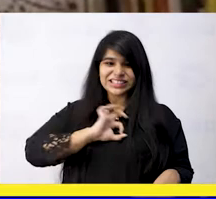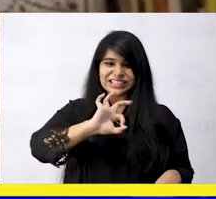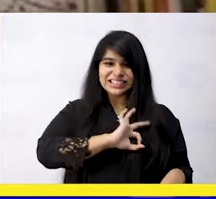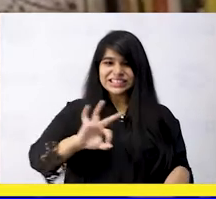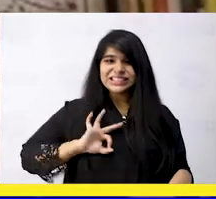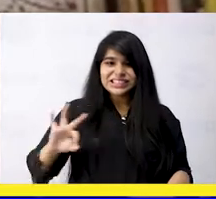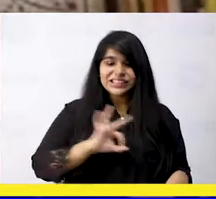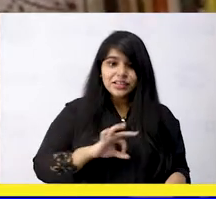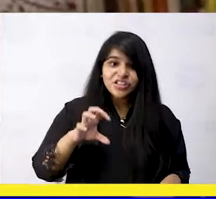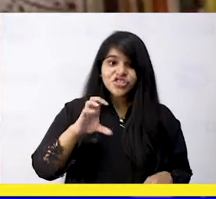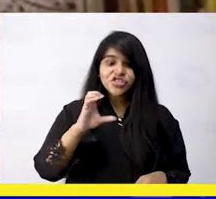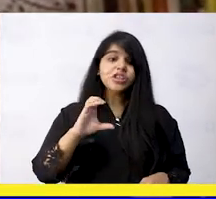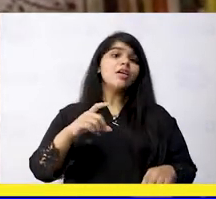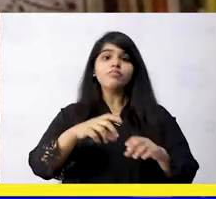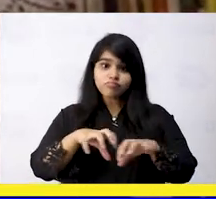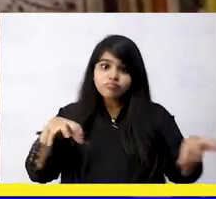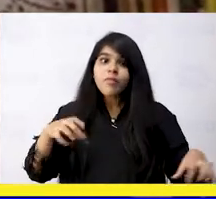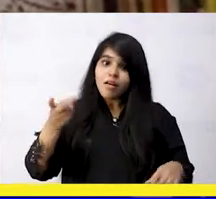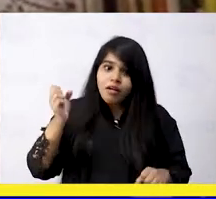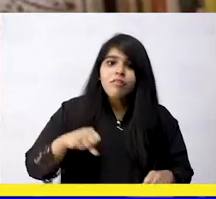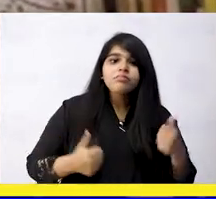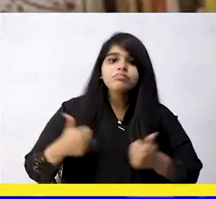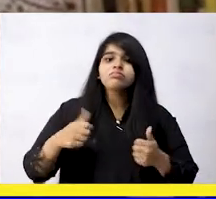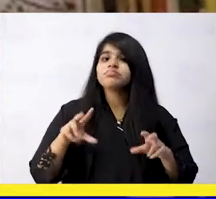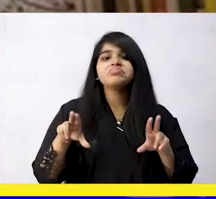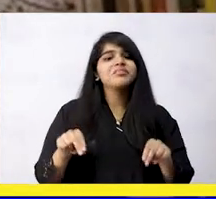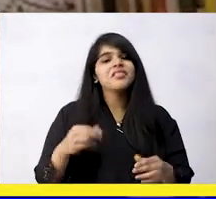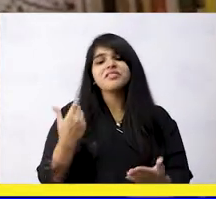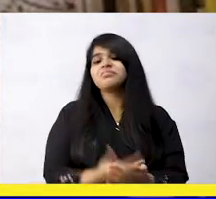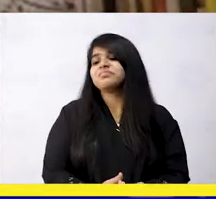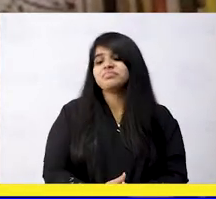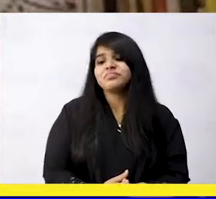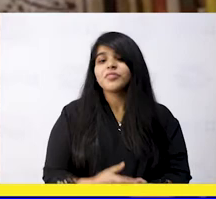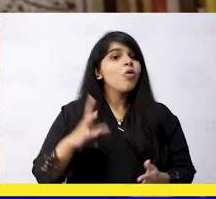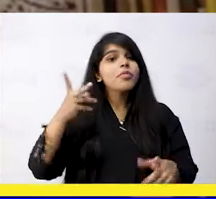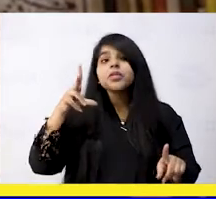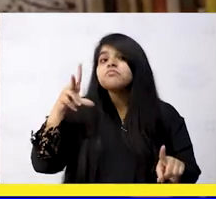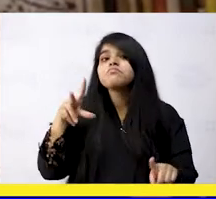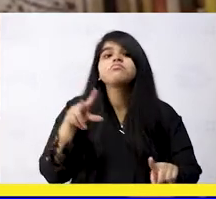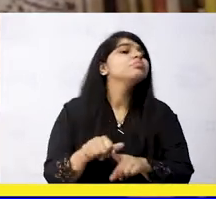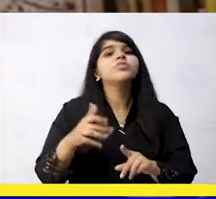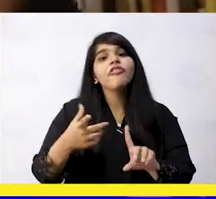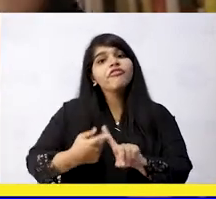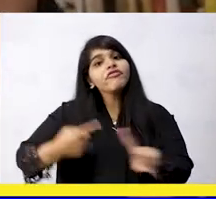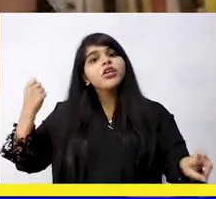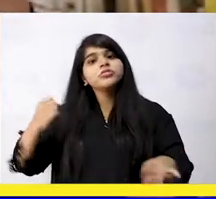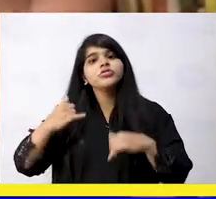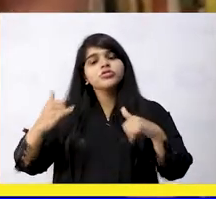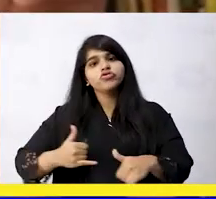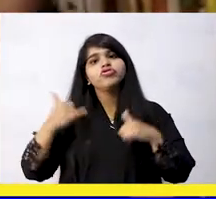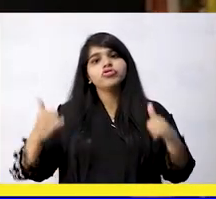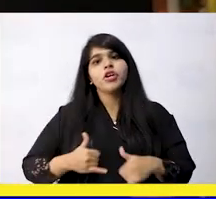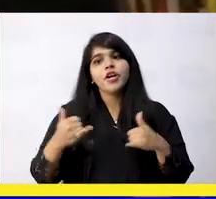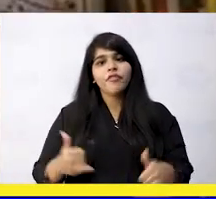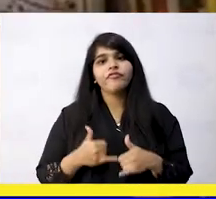maybe because he was very old, he also didn't win. And the hare remained the undisputed fastest